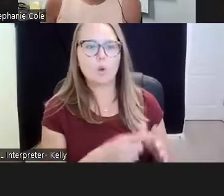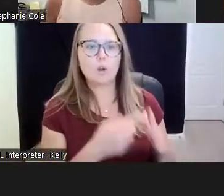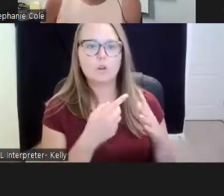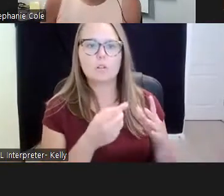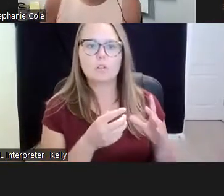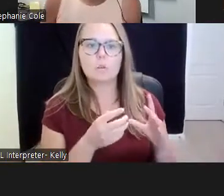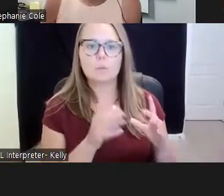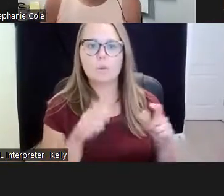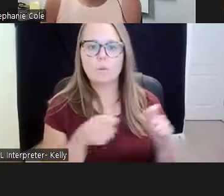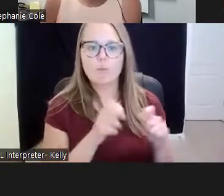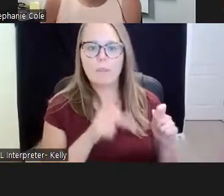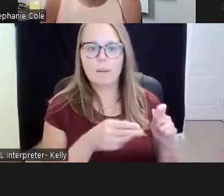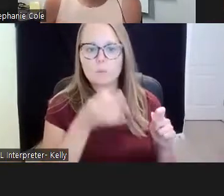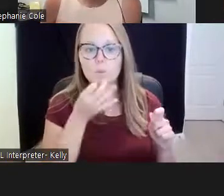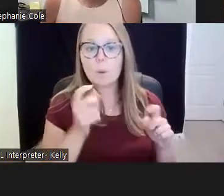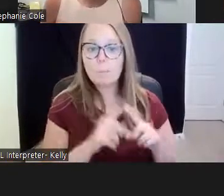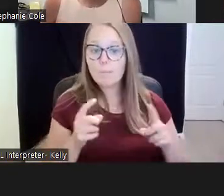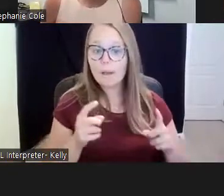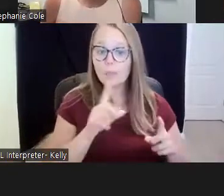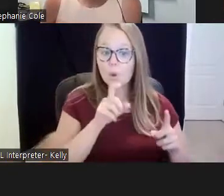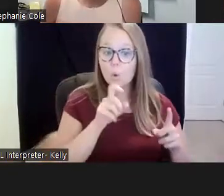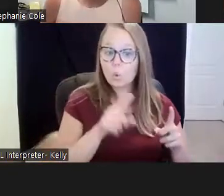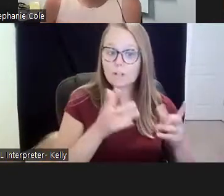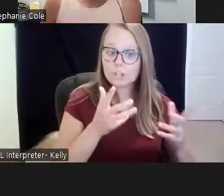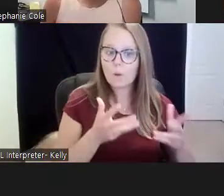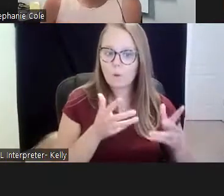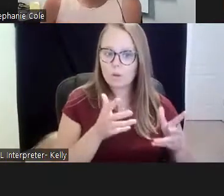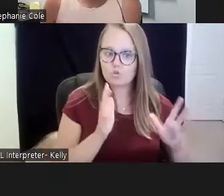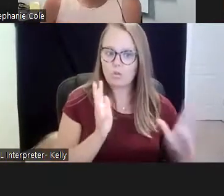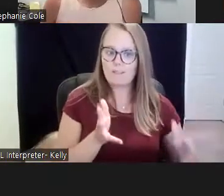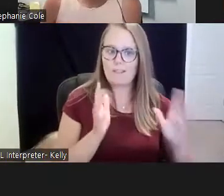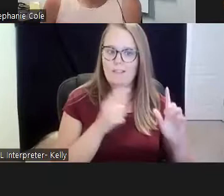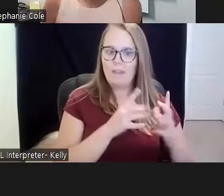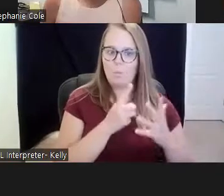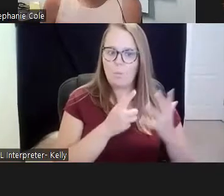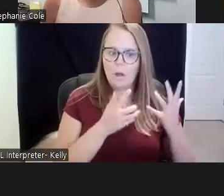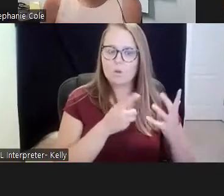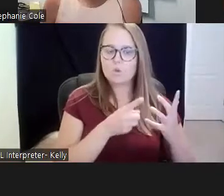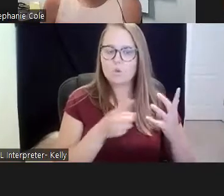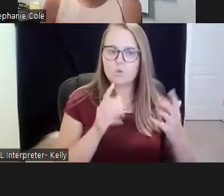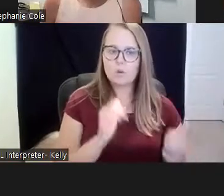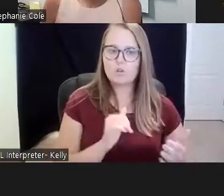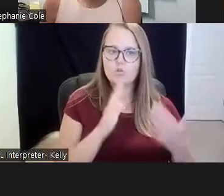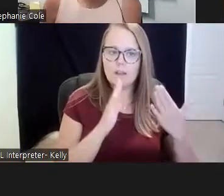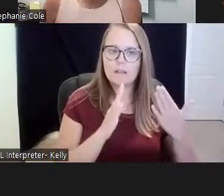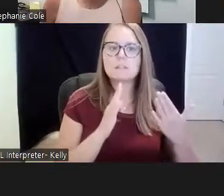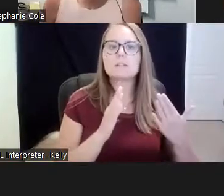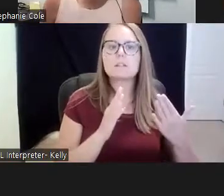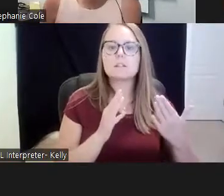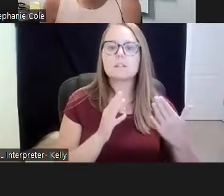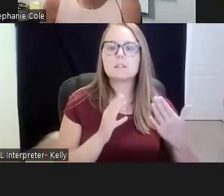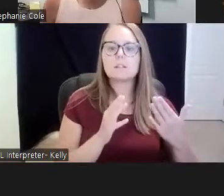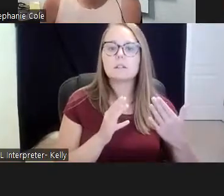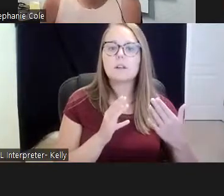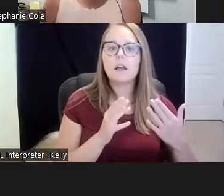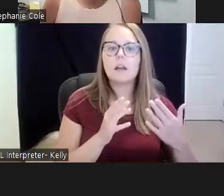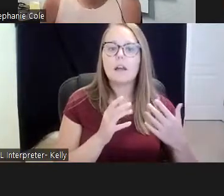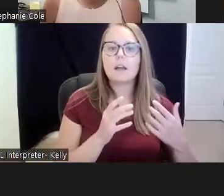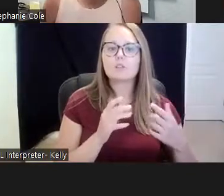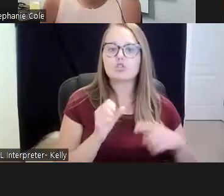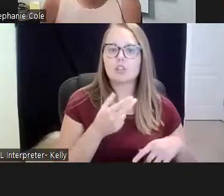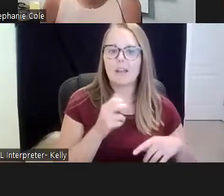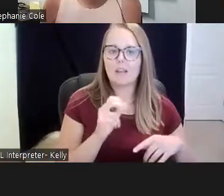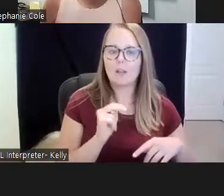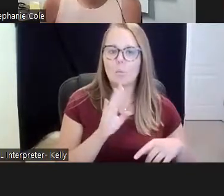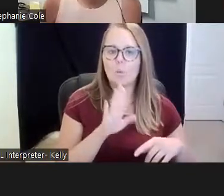and the question I'm going to ask each panelist to address as we're wrapping, this gives you a second to think about it as Shannon's answering the last